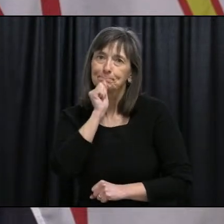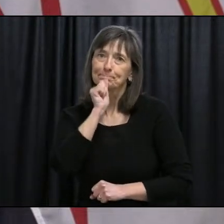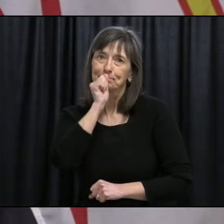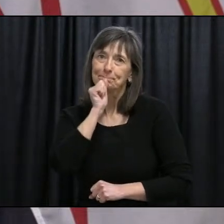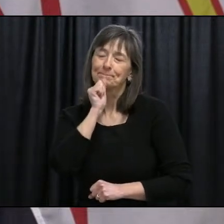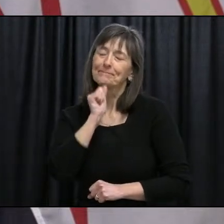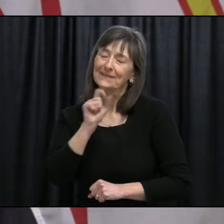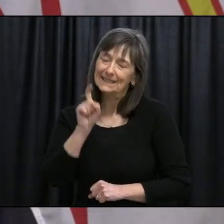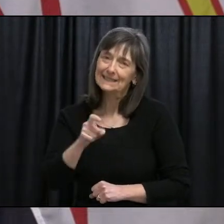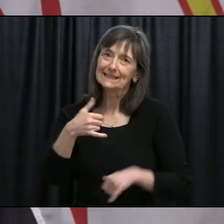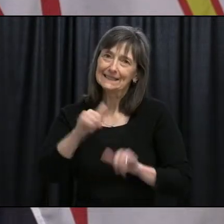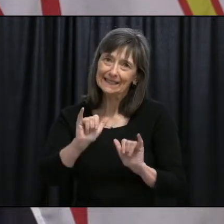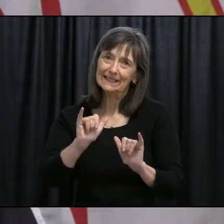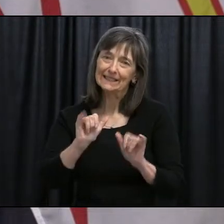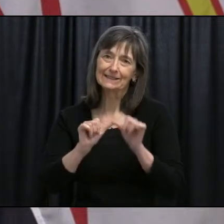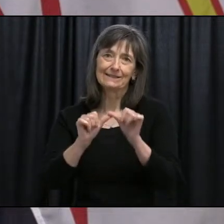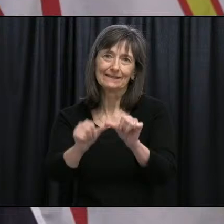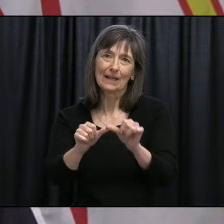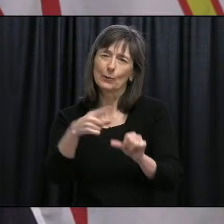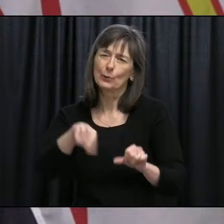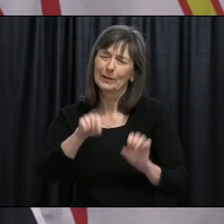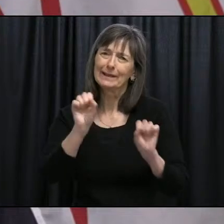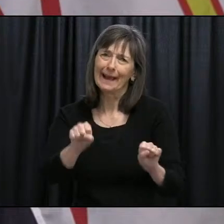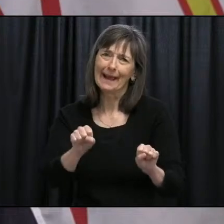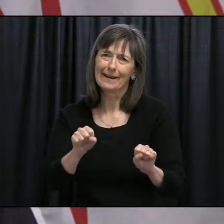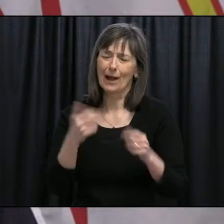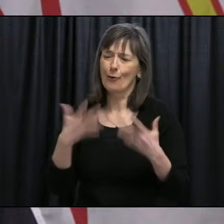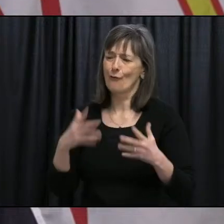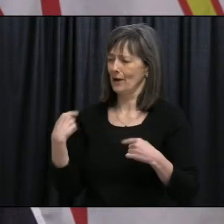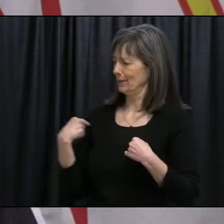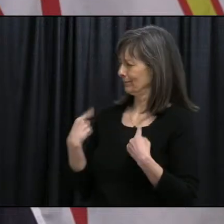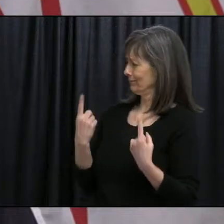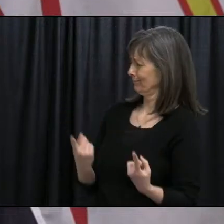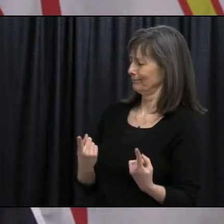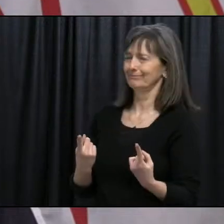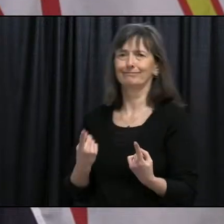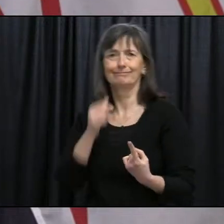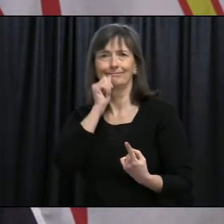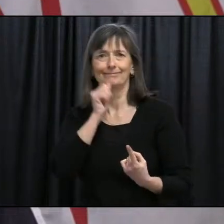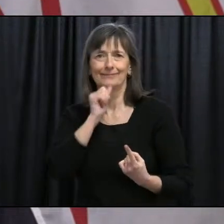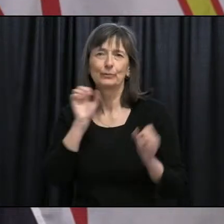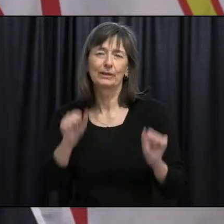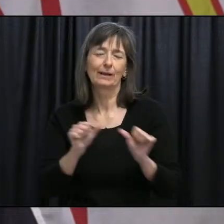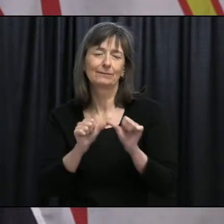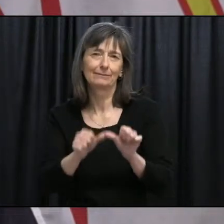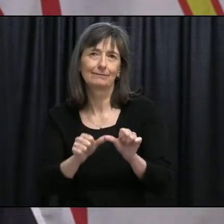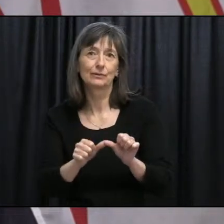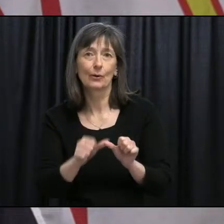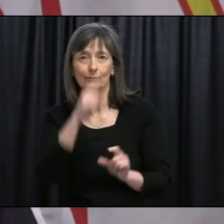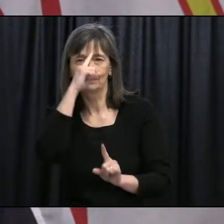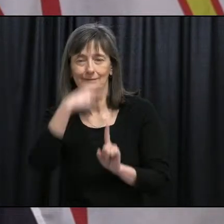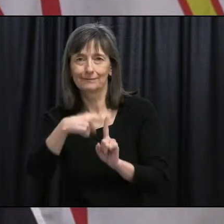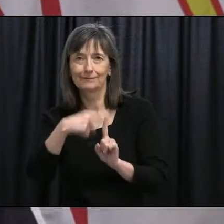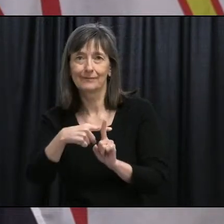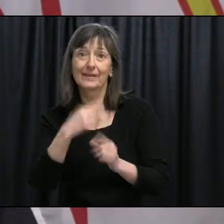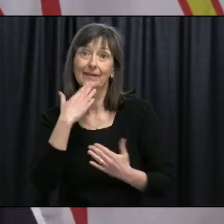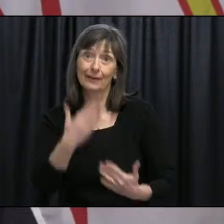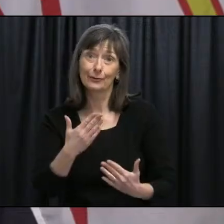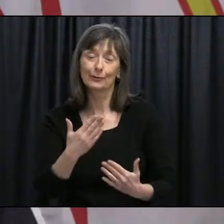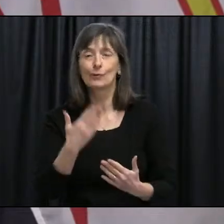this challenge, and we've come too far to stop now. So hold fast, Newfoundland and Labrador. Thank you, and hope you have a good weekend.